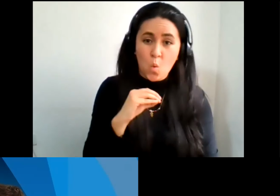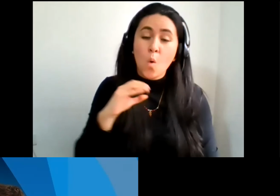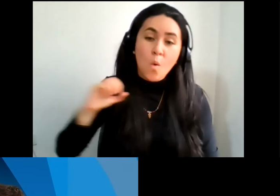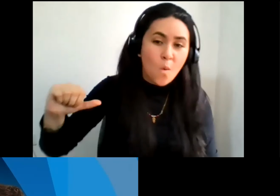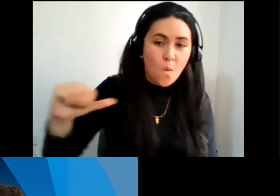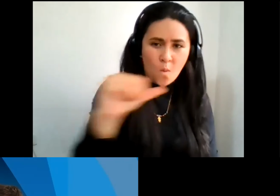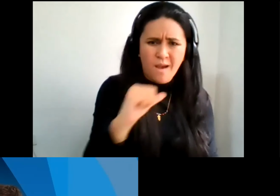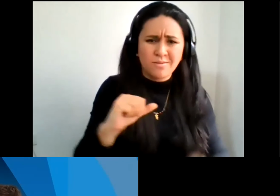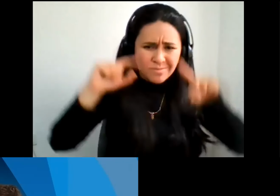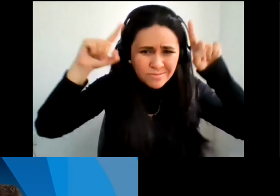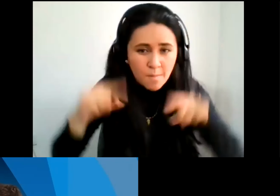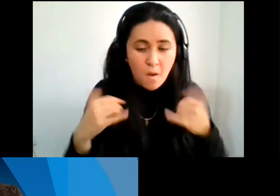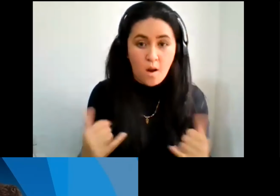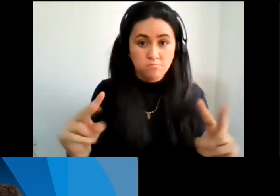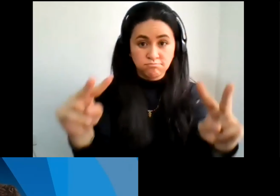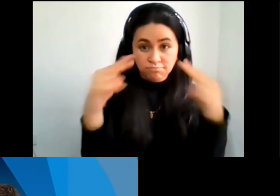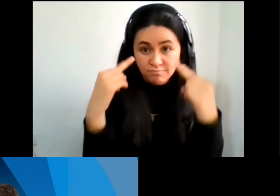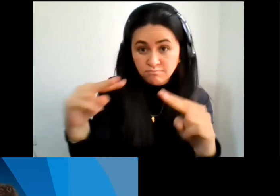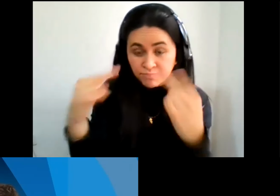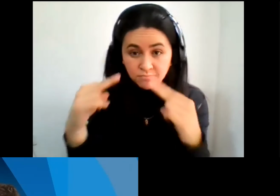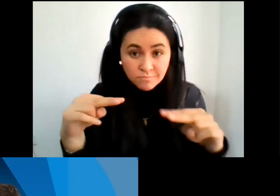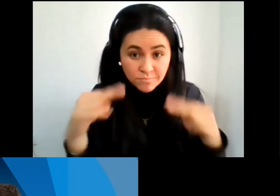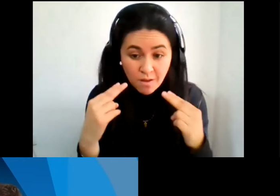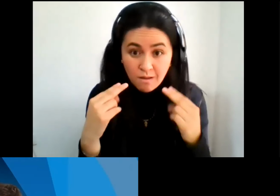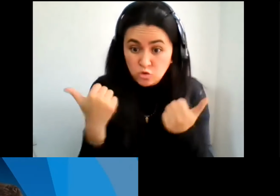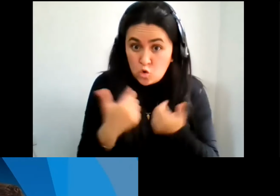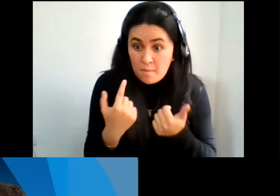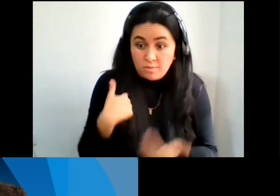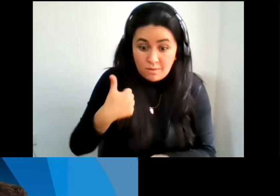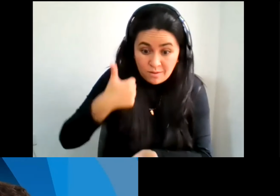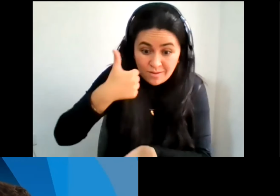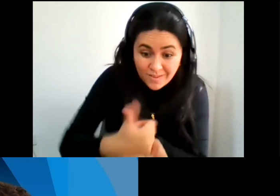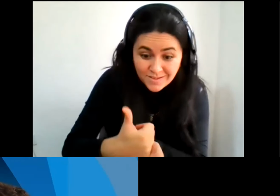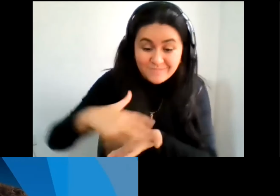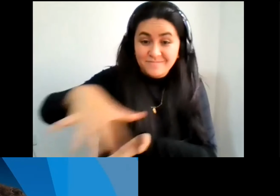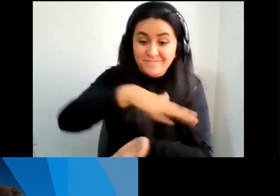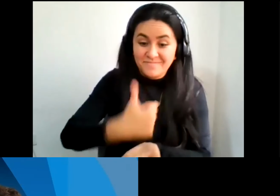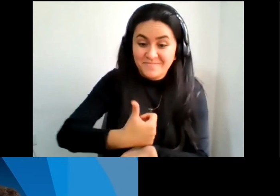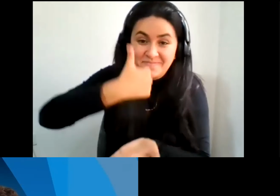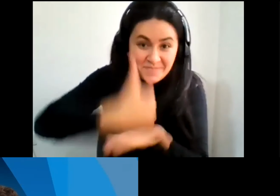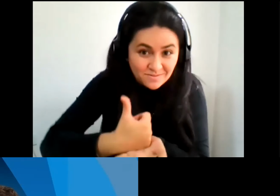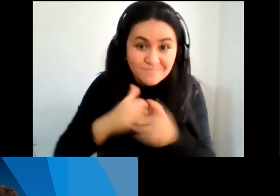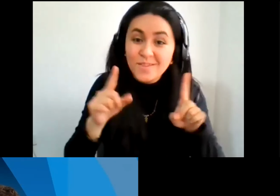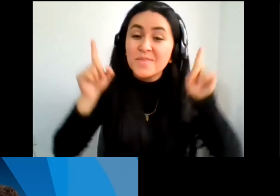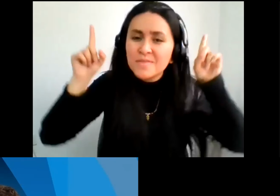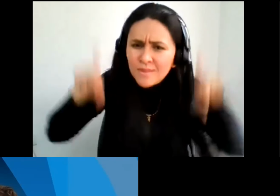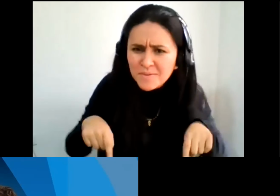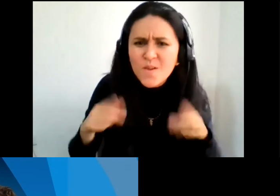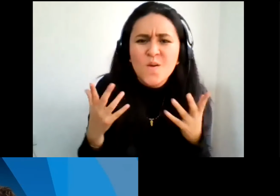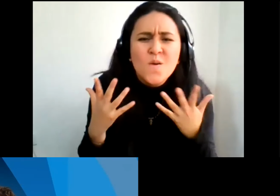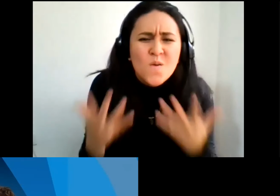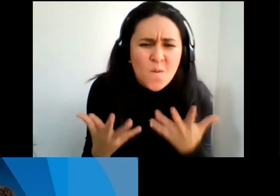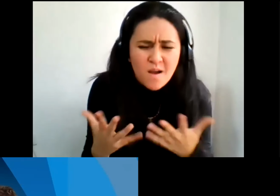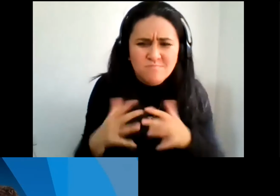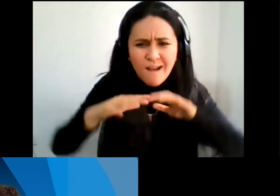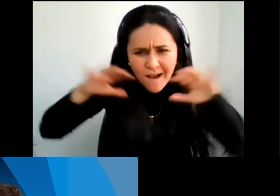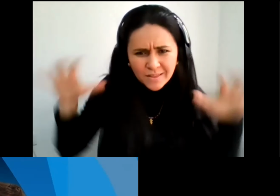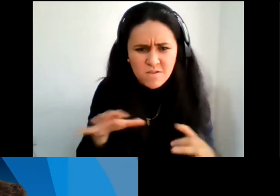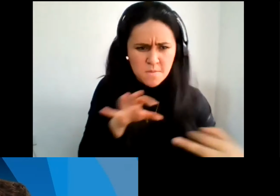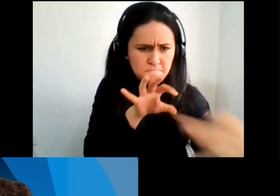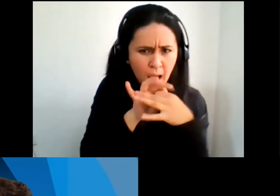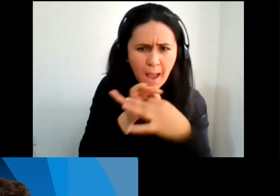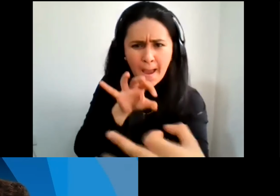each and every one of you who are with us here today. Not only those who are with us here today, but those who have been following us with all the